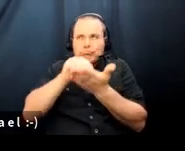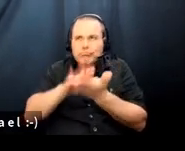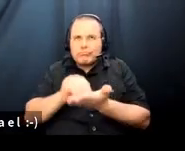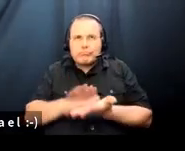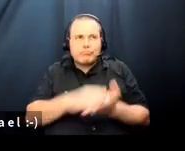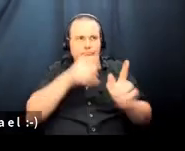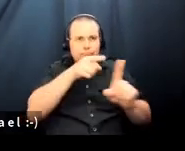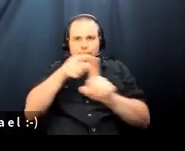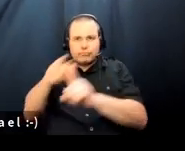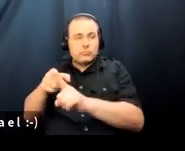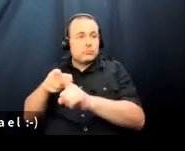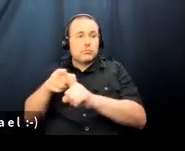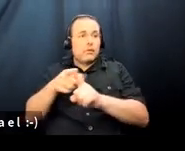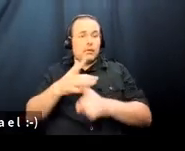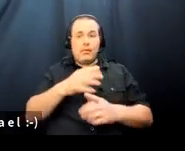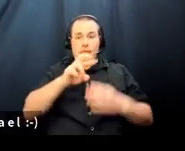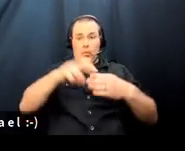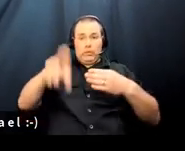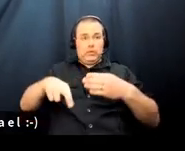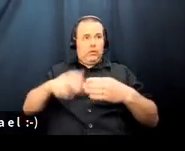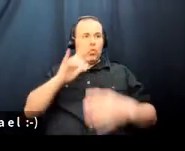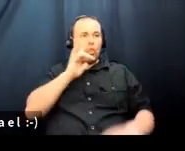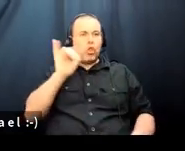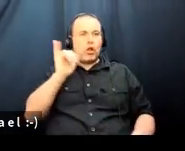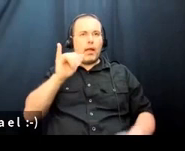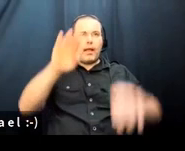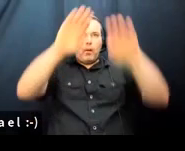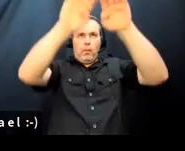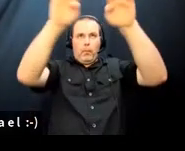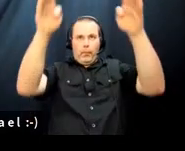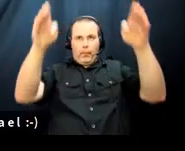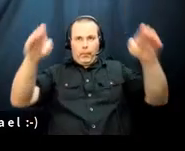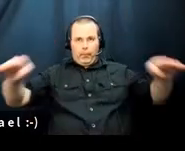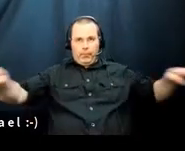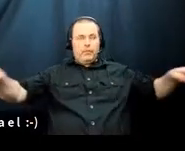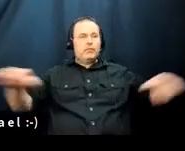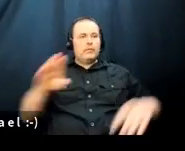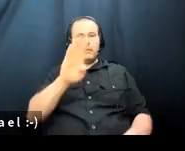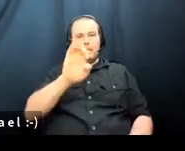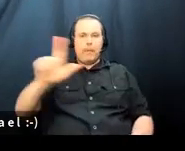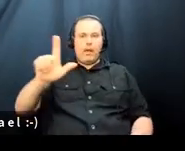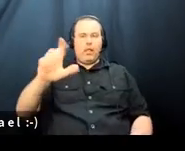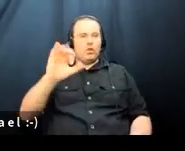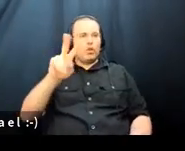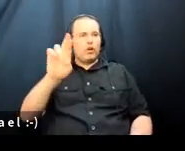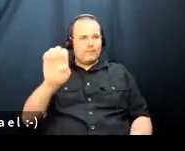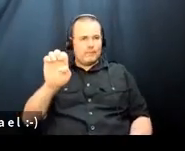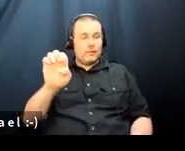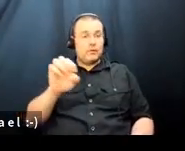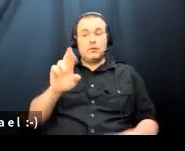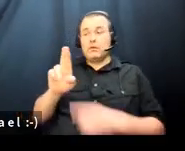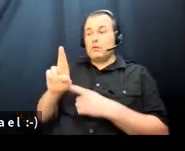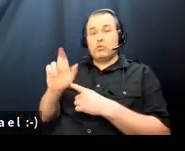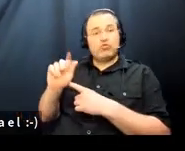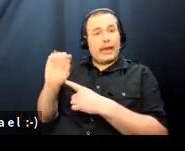with is what's called the normal bell curve. Rating scales are norm referenced.